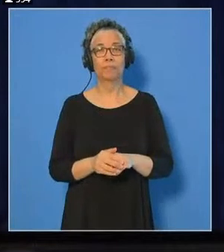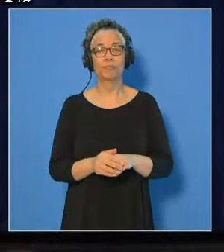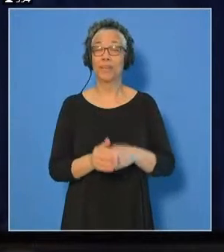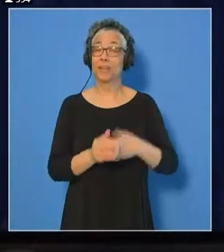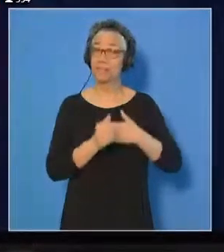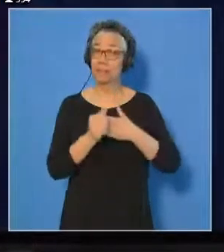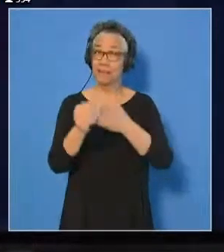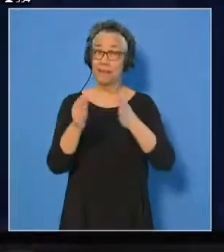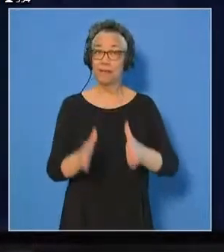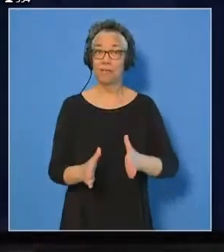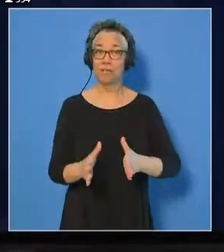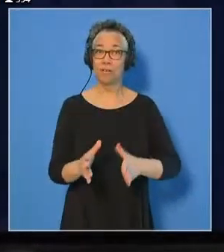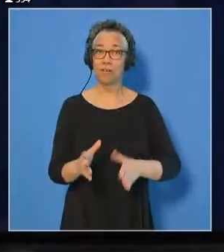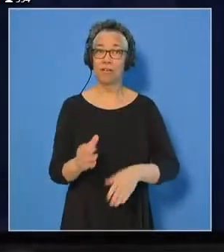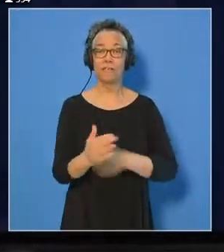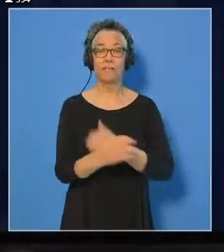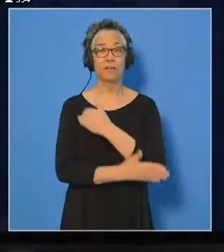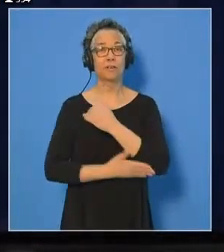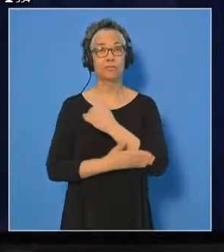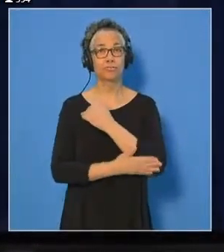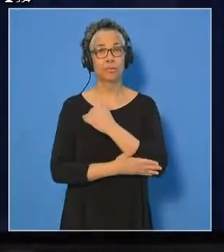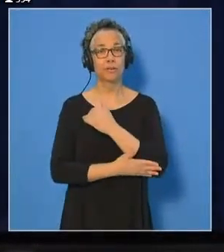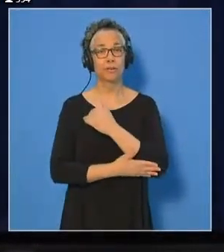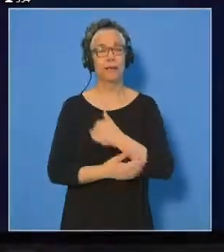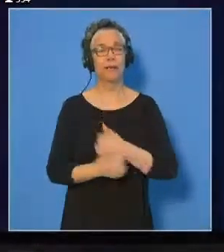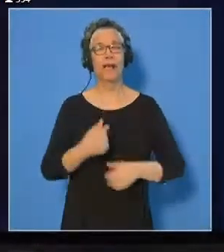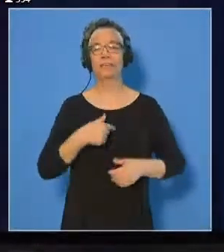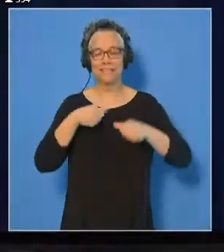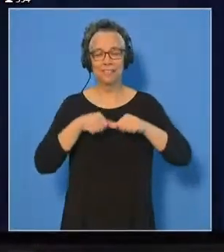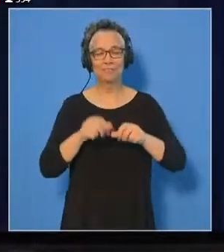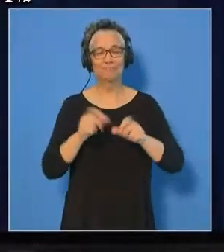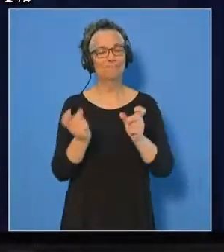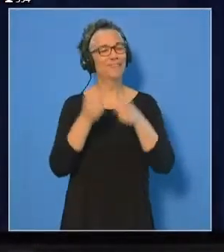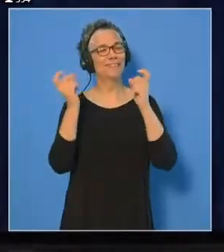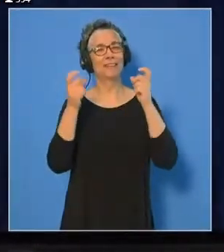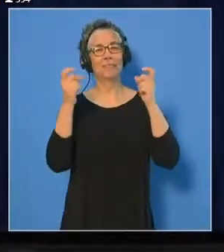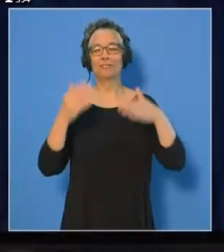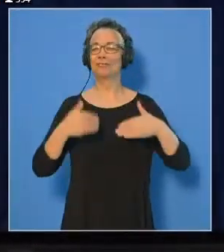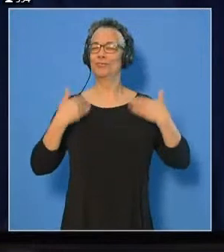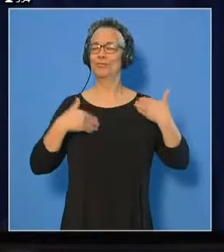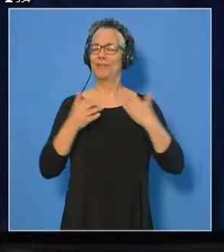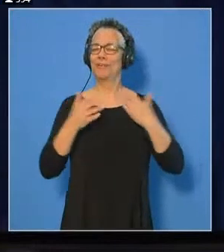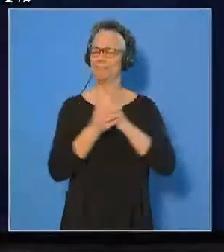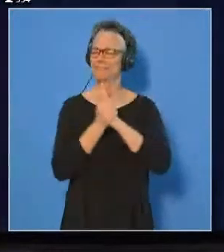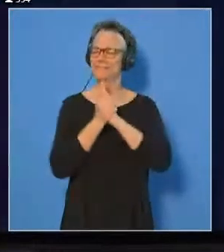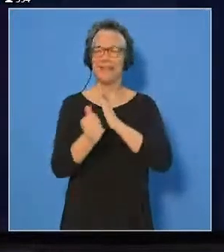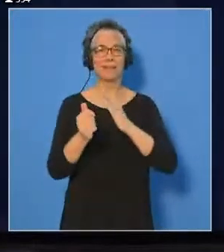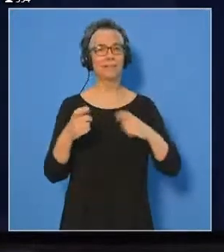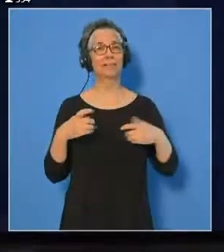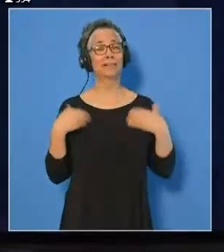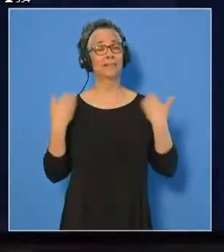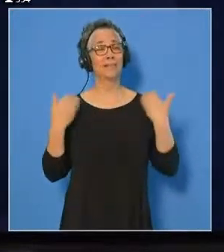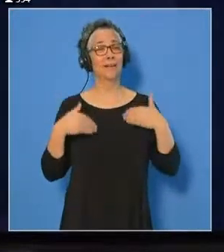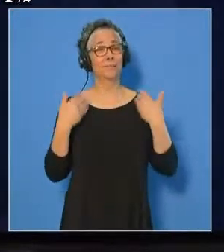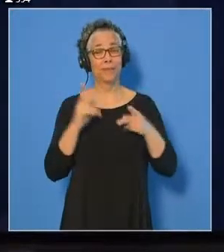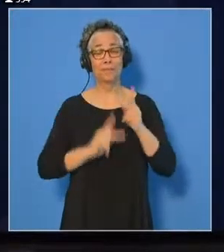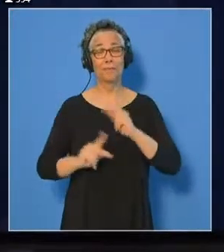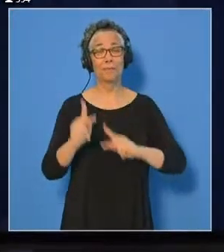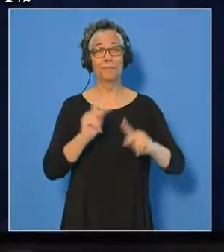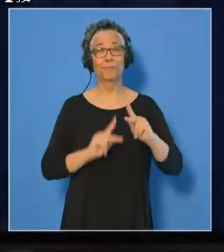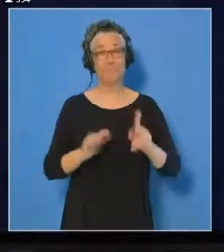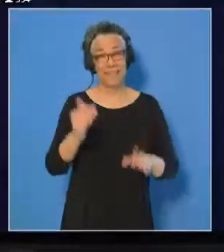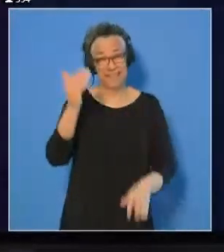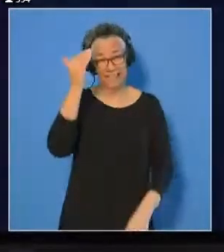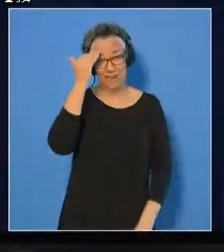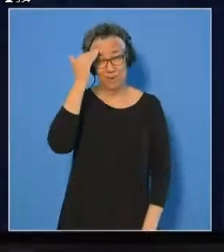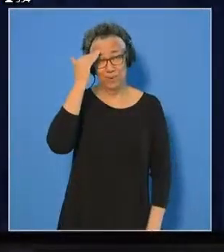country, I will continue to celebrate our young people, our talented young people, as I know far too well